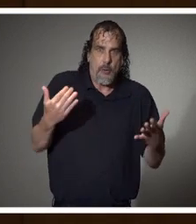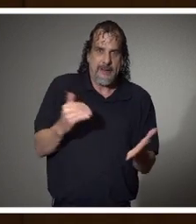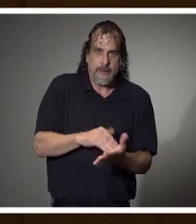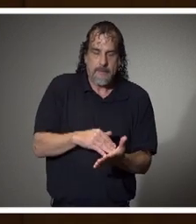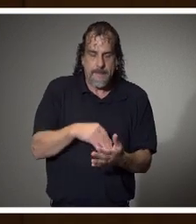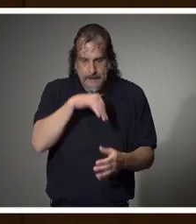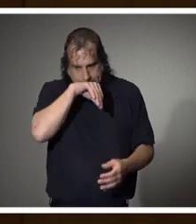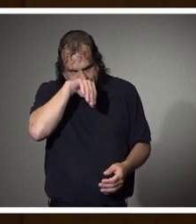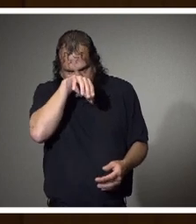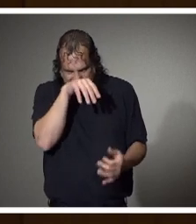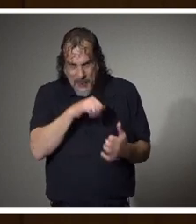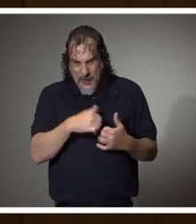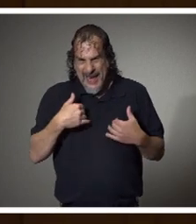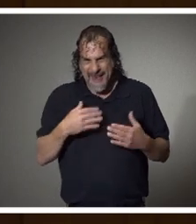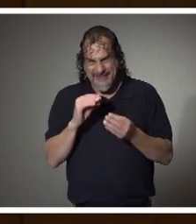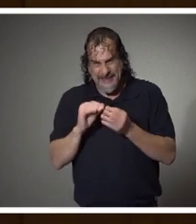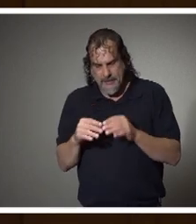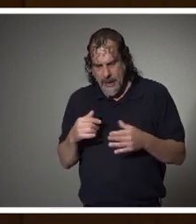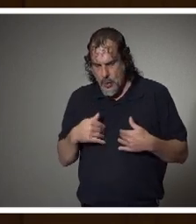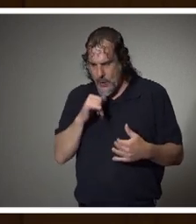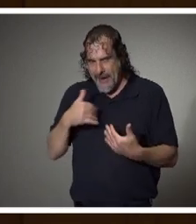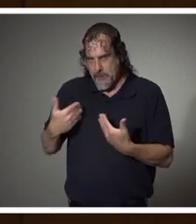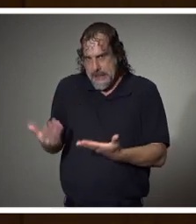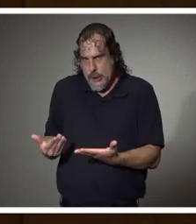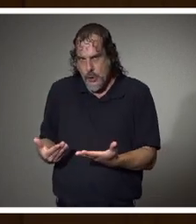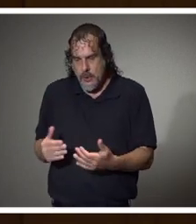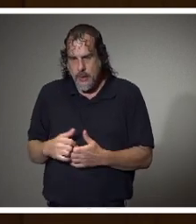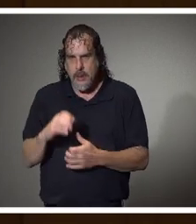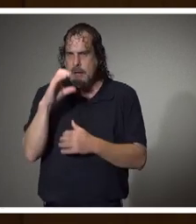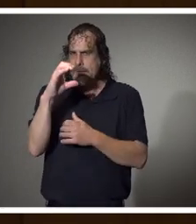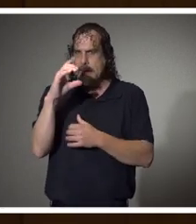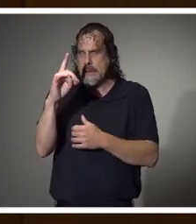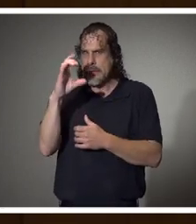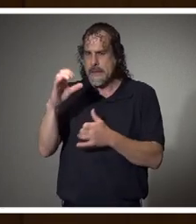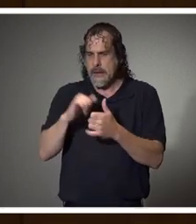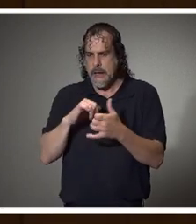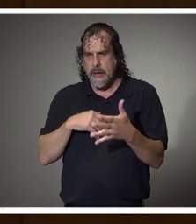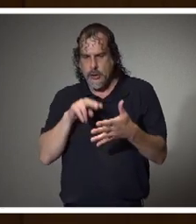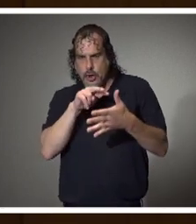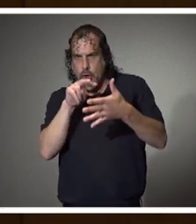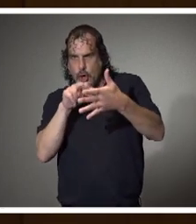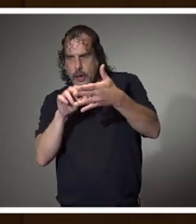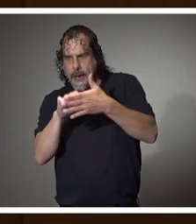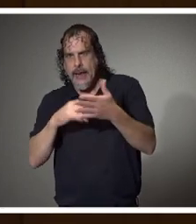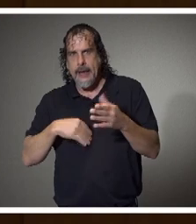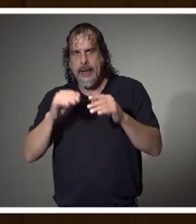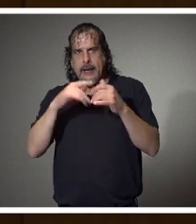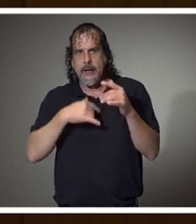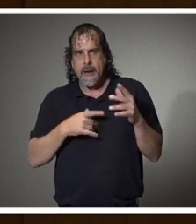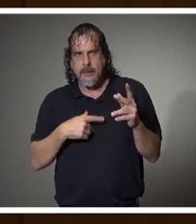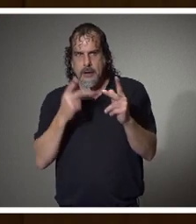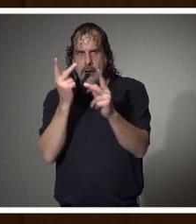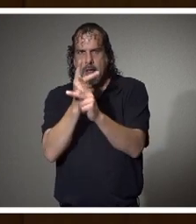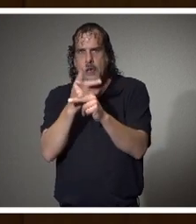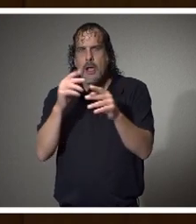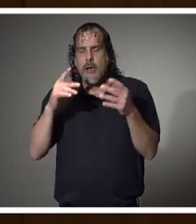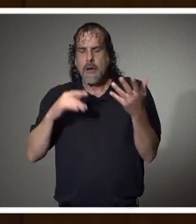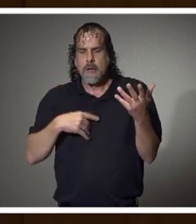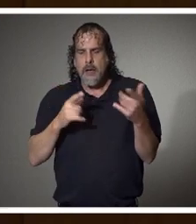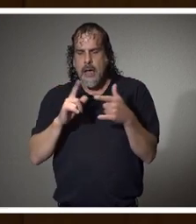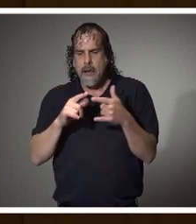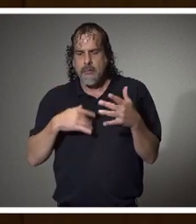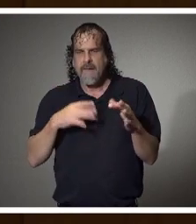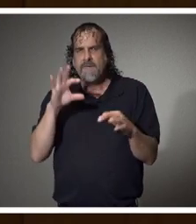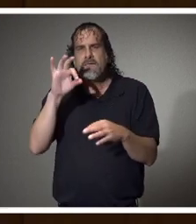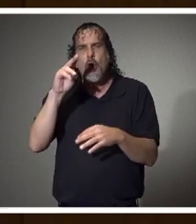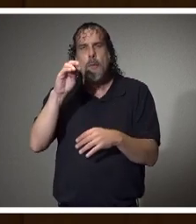have some estimate numbers that I don't have with me, but CDC is coming up with a standard algorithm for all states to share. And so once we get that standard guidance